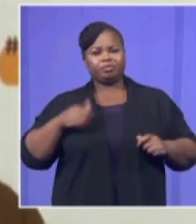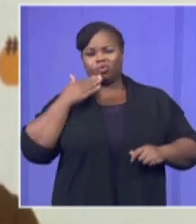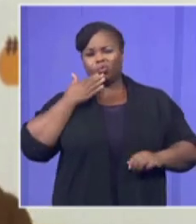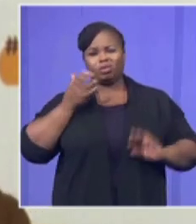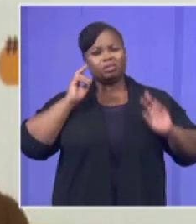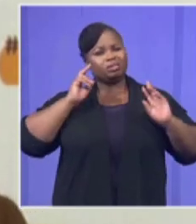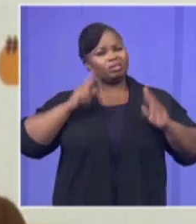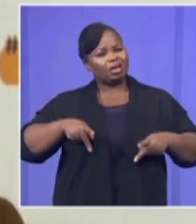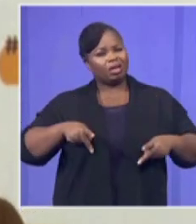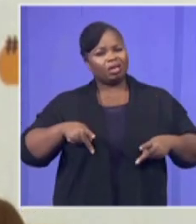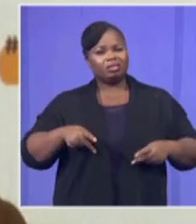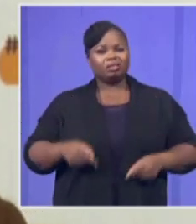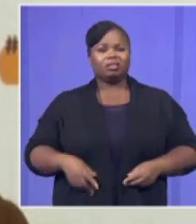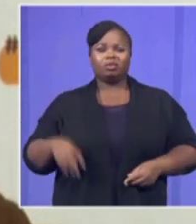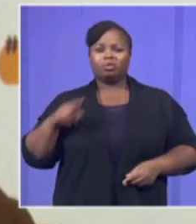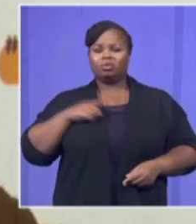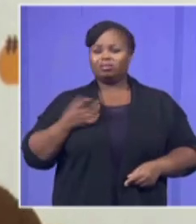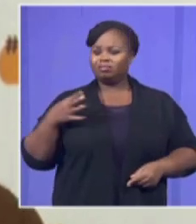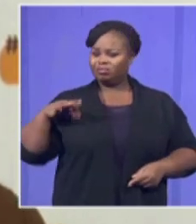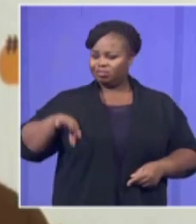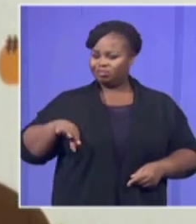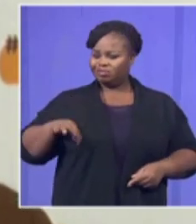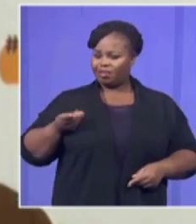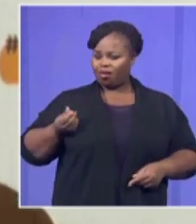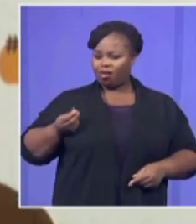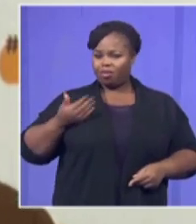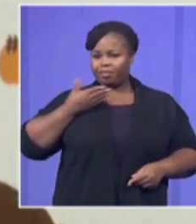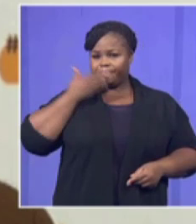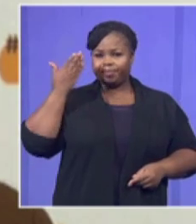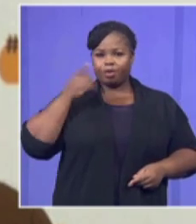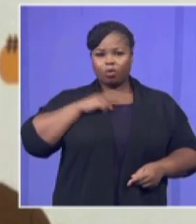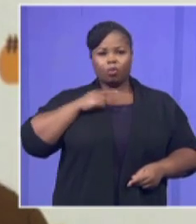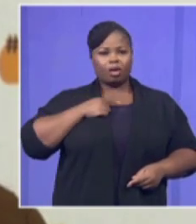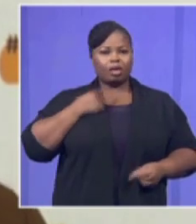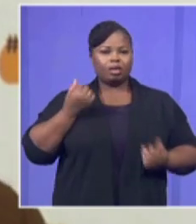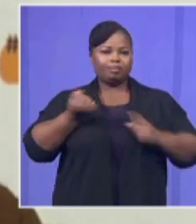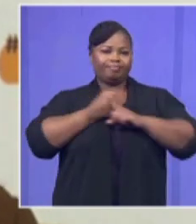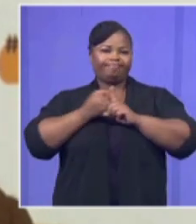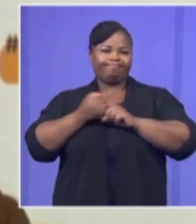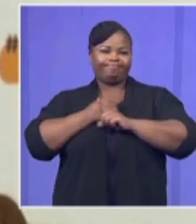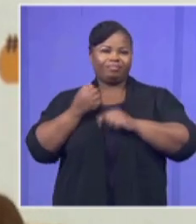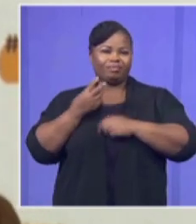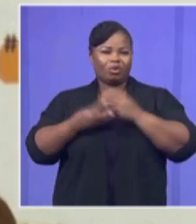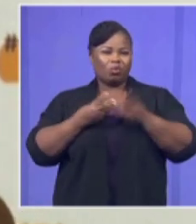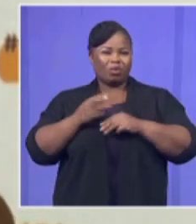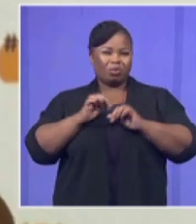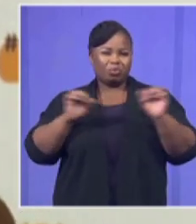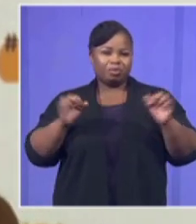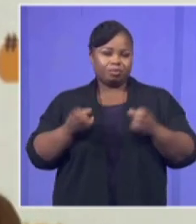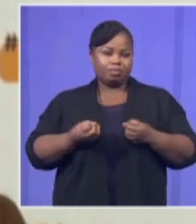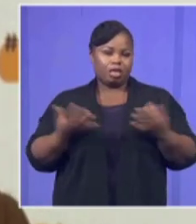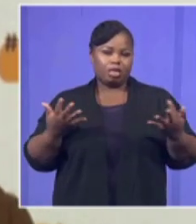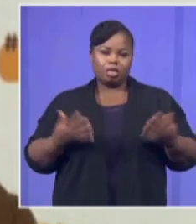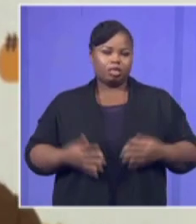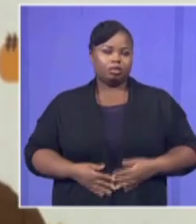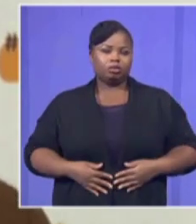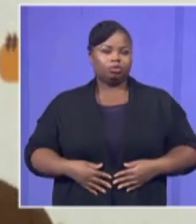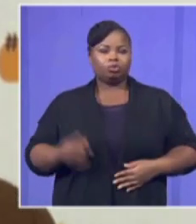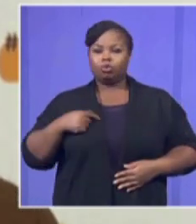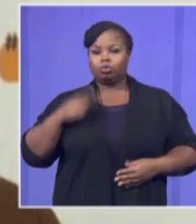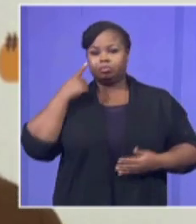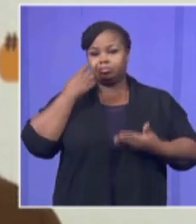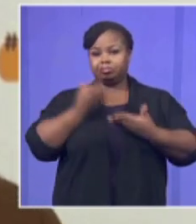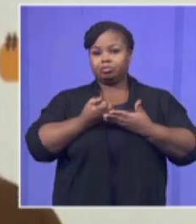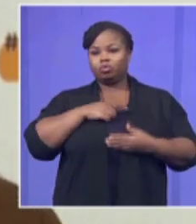as paupers or died penniless or struggling as a result of being exploited for their work. This has been attributed to the fact that